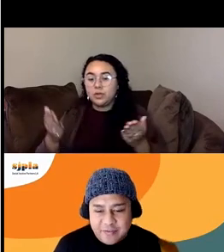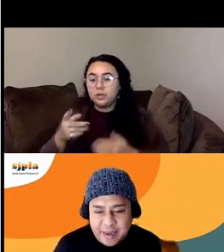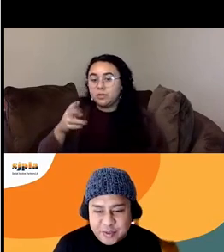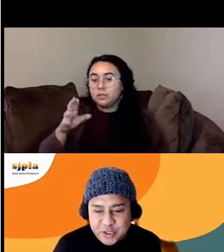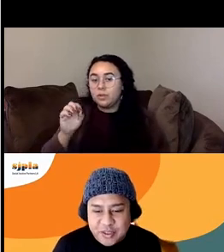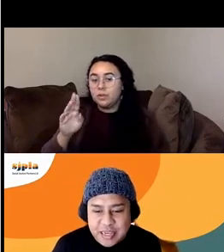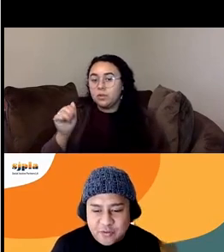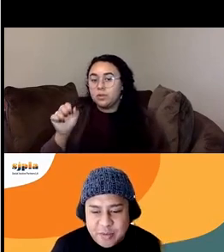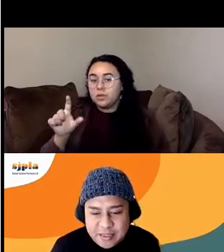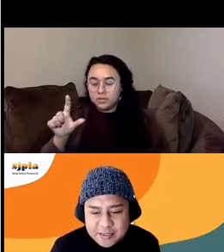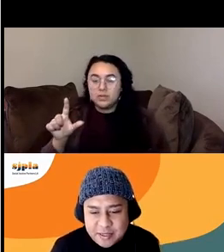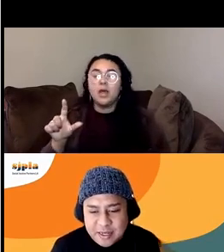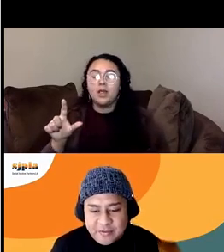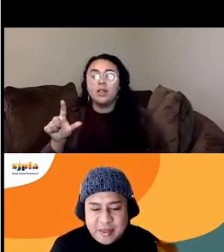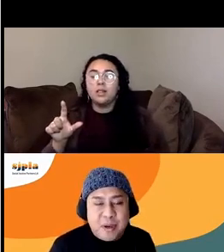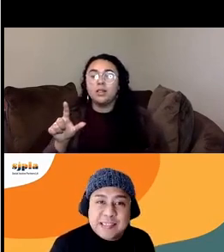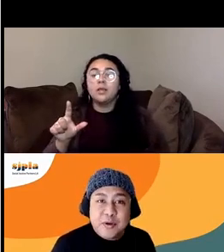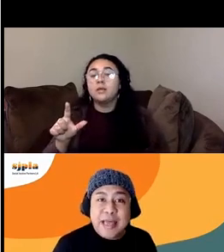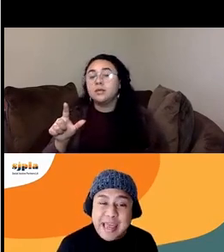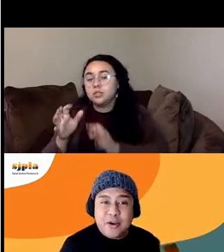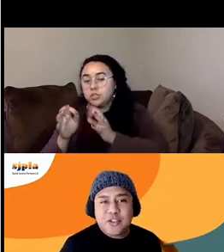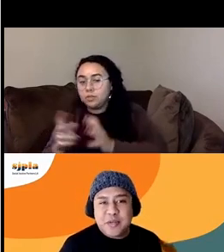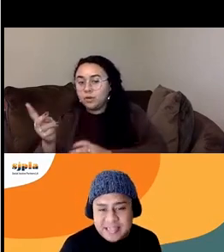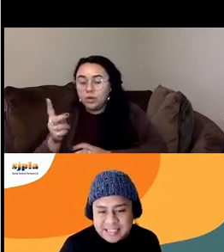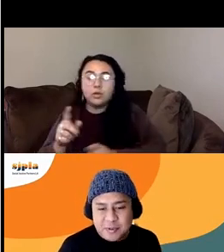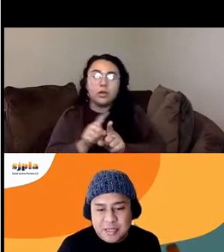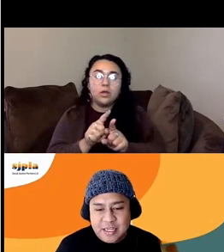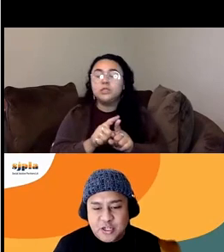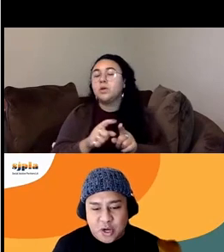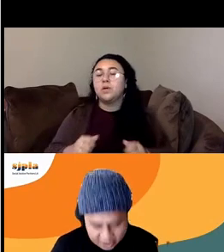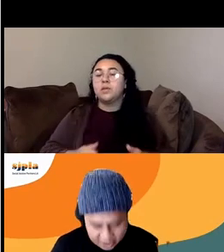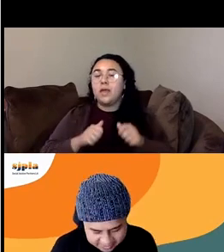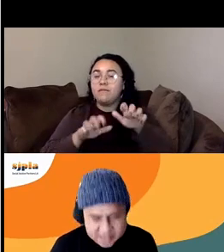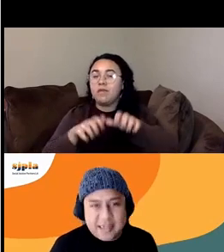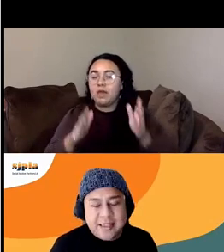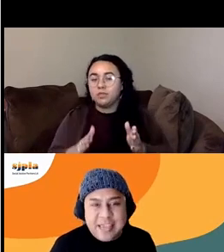Live Captioner. Thank you for making this event possible and also accessible to our